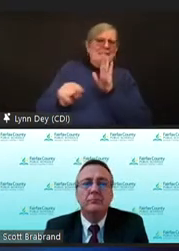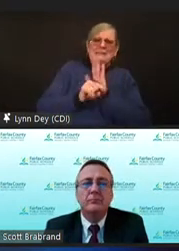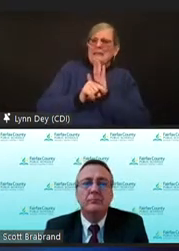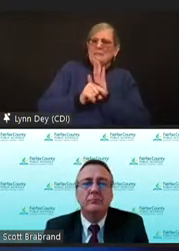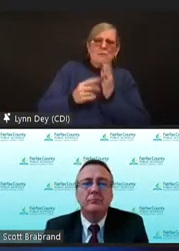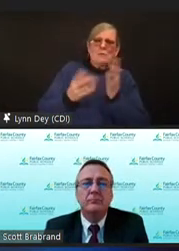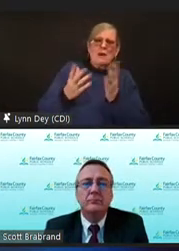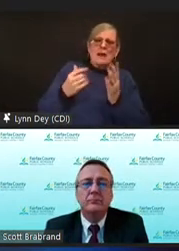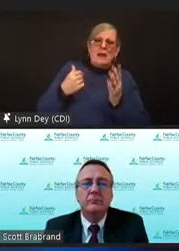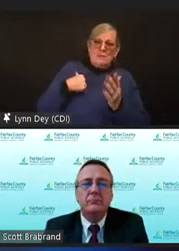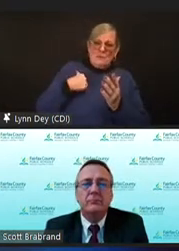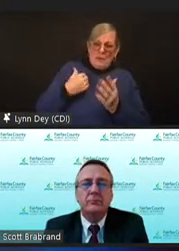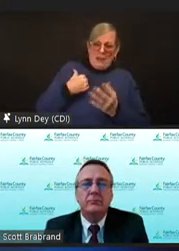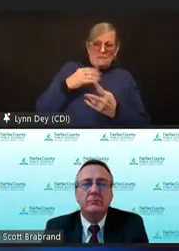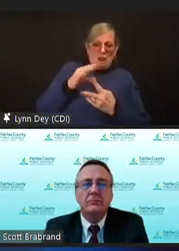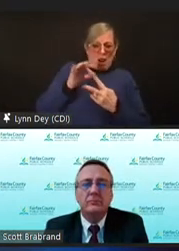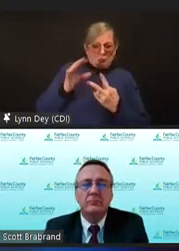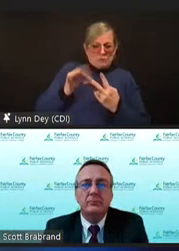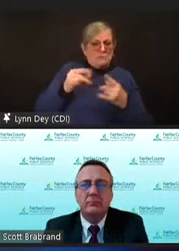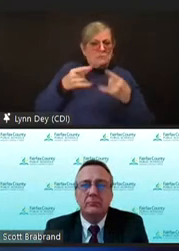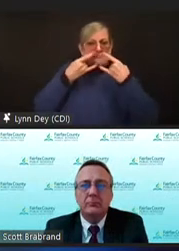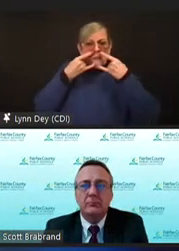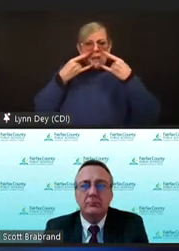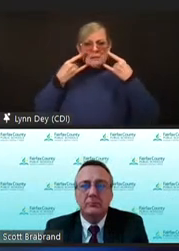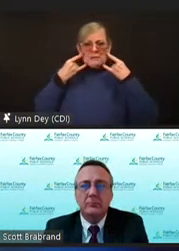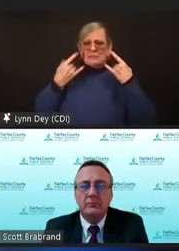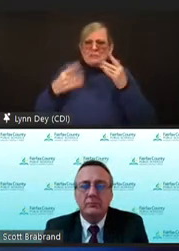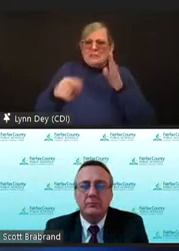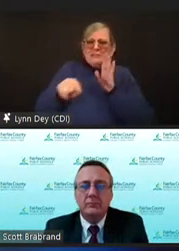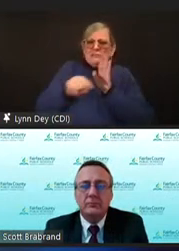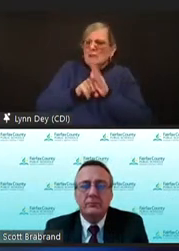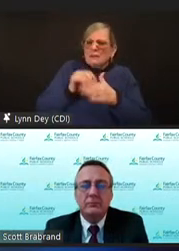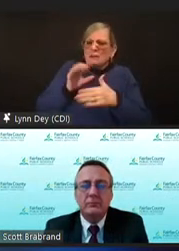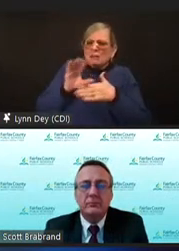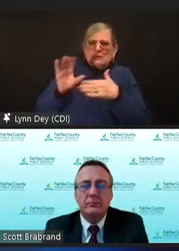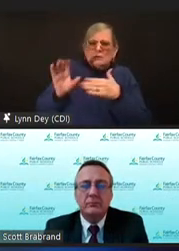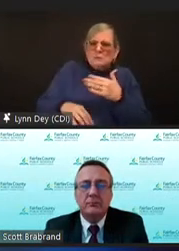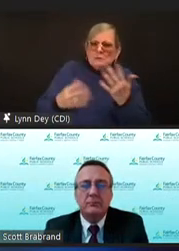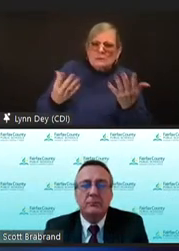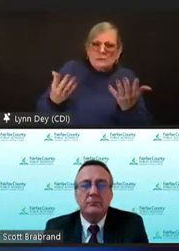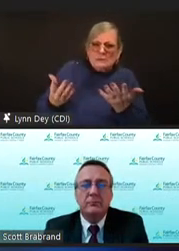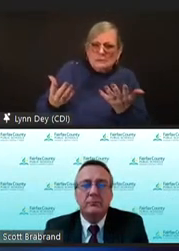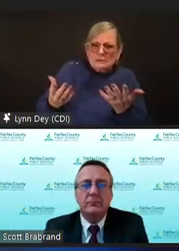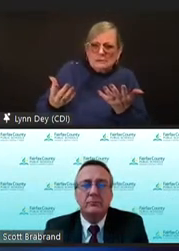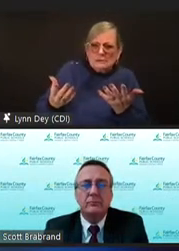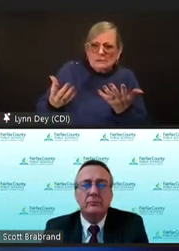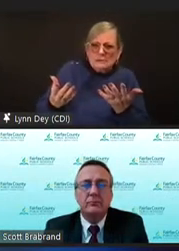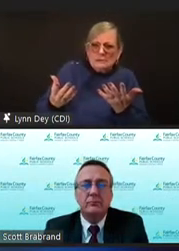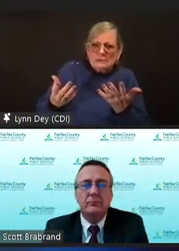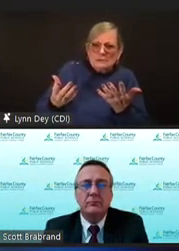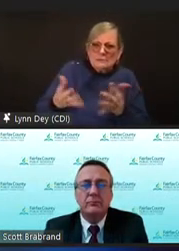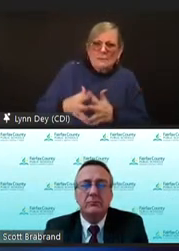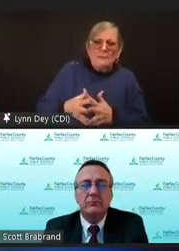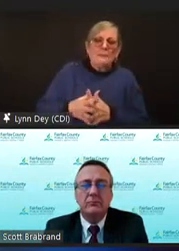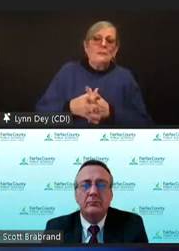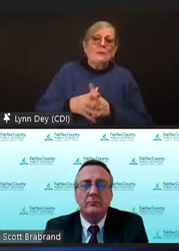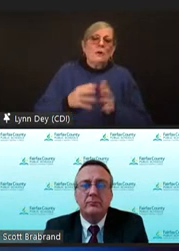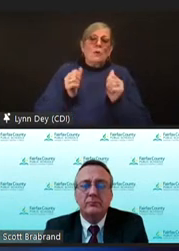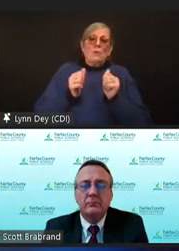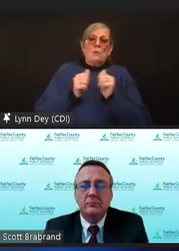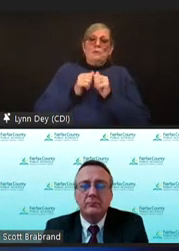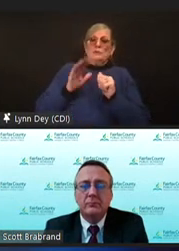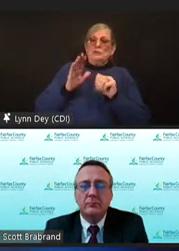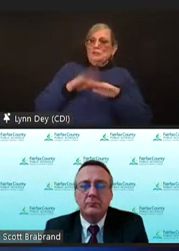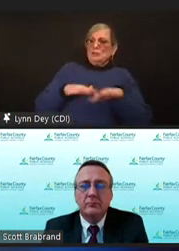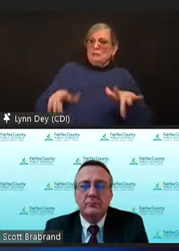masking, the repercussions that would kind of fall out in terms of absences and